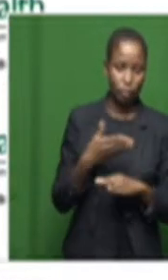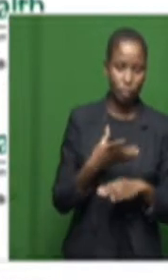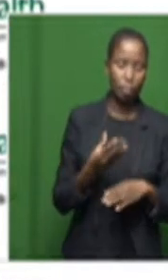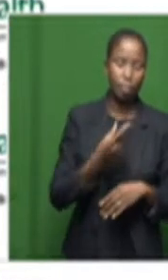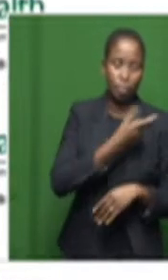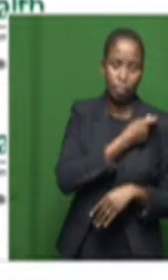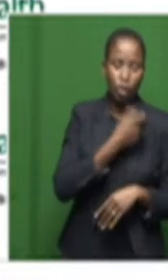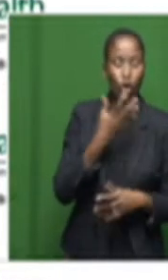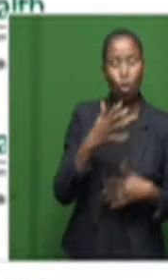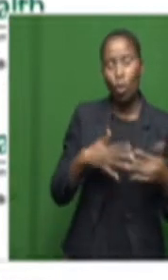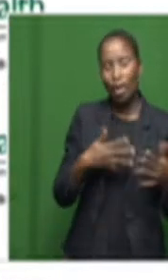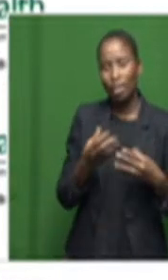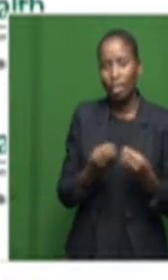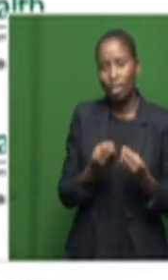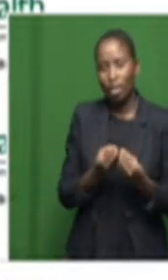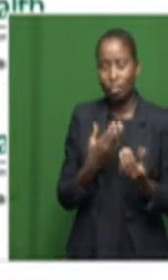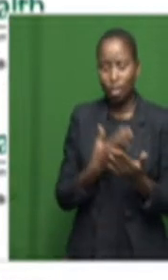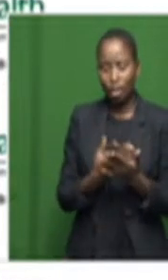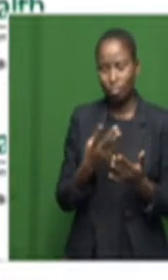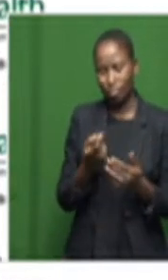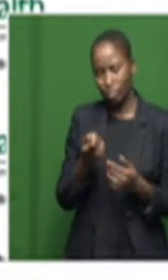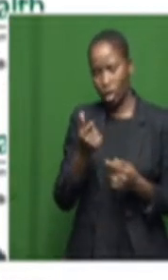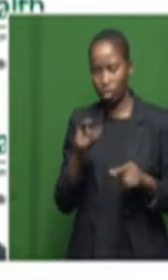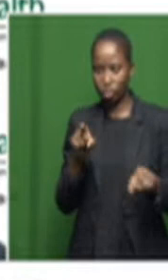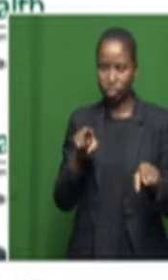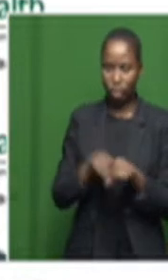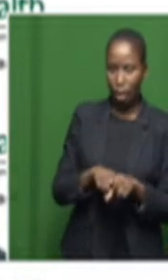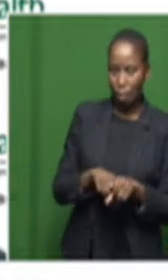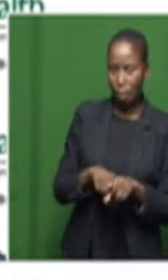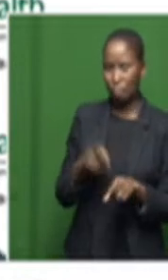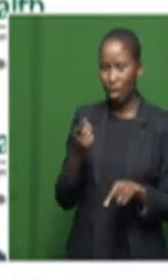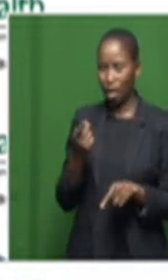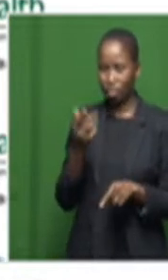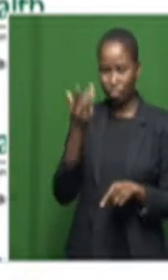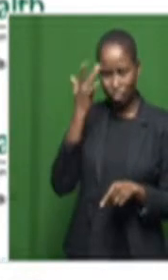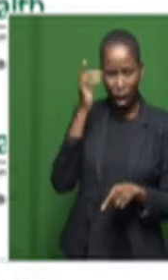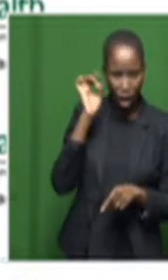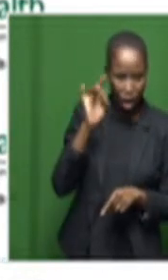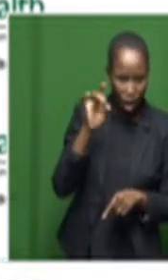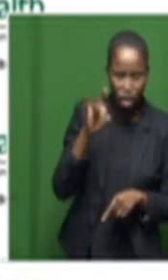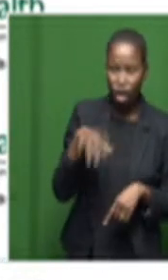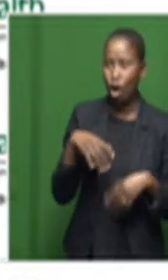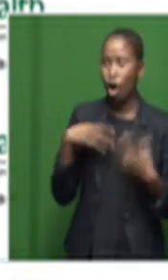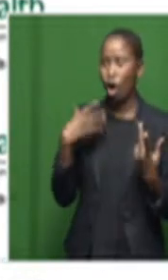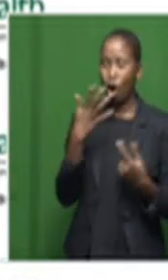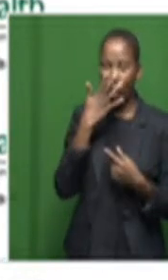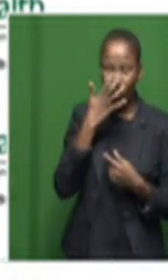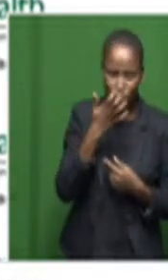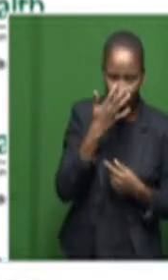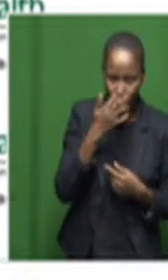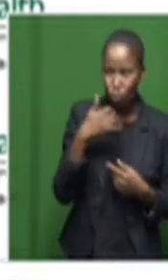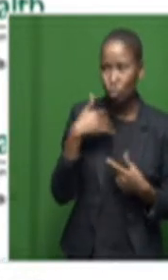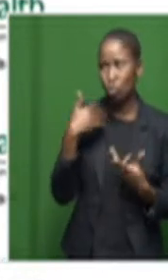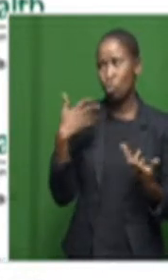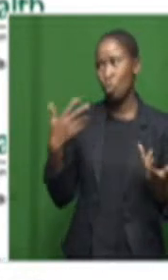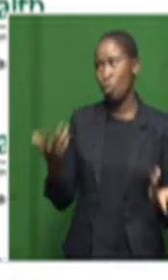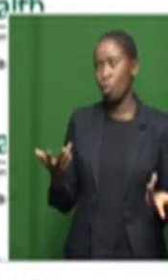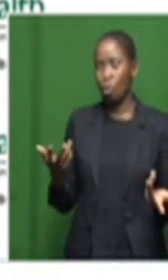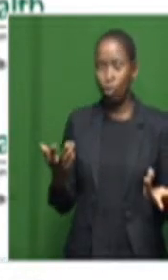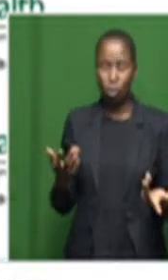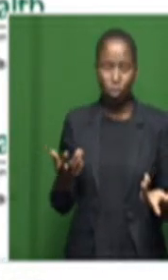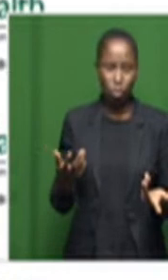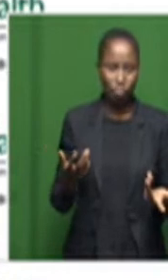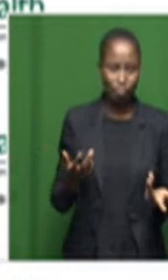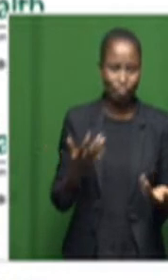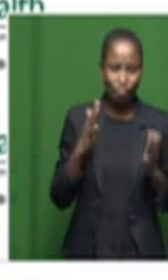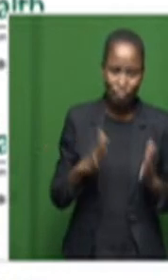be associated with a fever, whether just in terms of a flu or which could be a